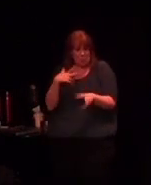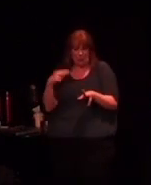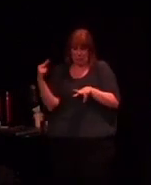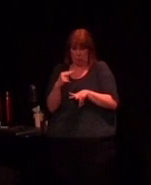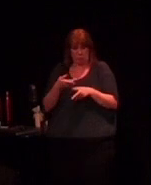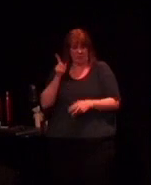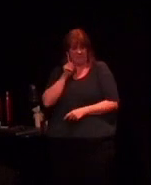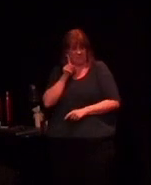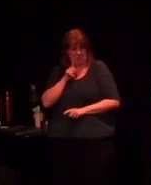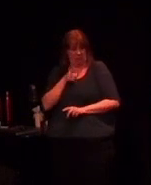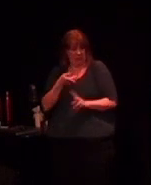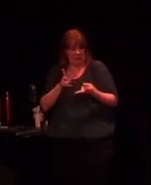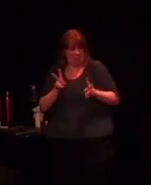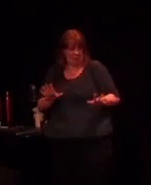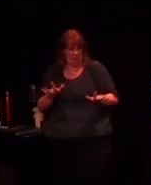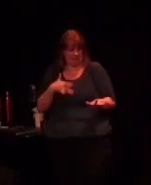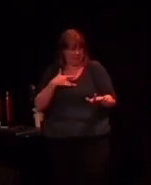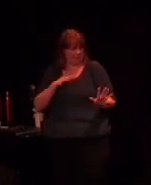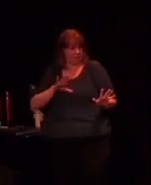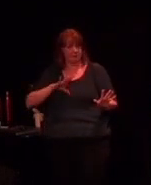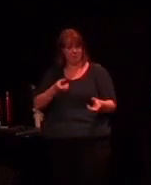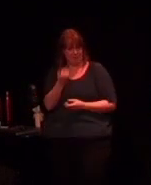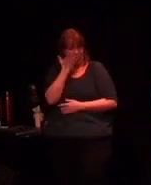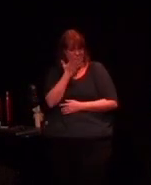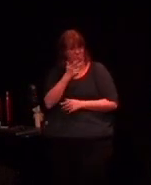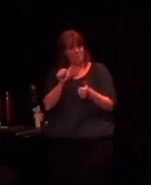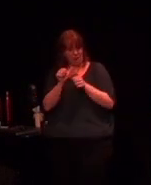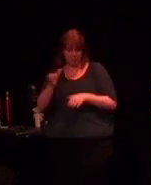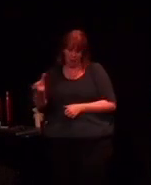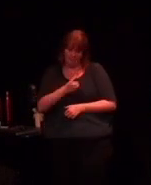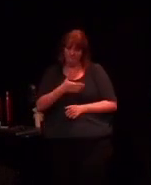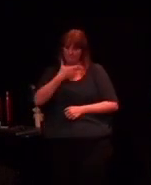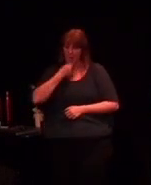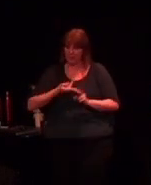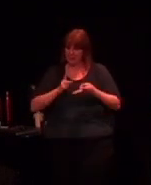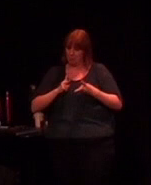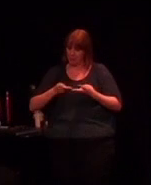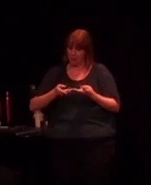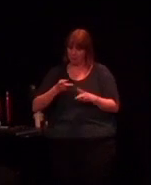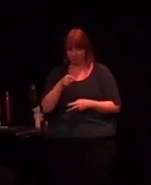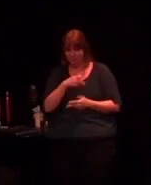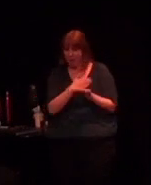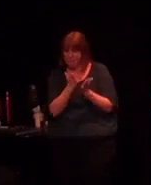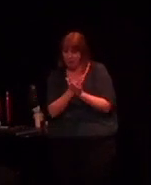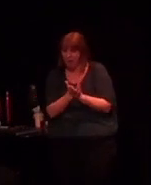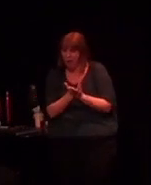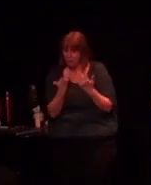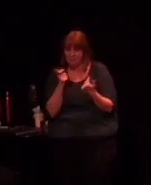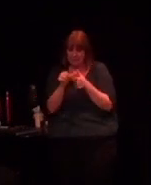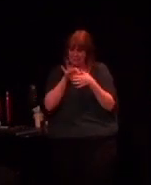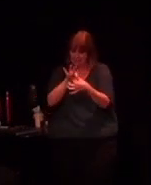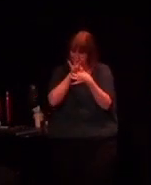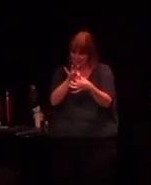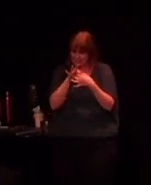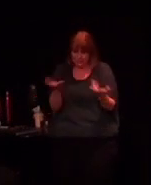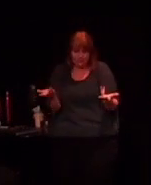watch a female interpreter sign that. That might make me feel more embarrassed, whereas if I've got a male interpreter signing that, I feel more in that group the same way as it was staged